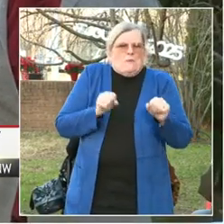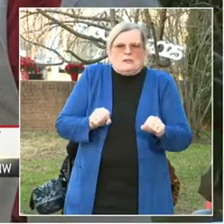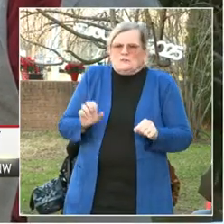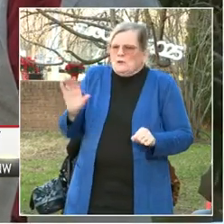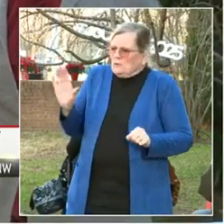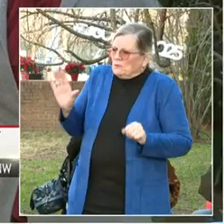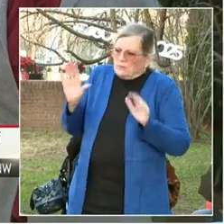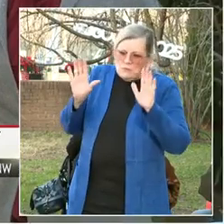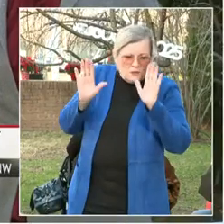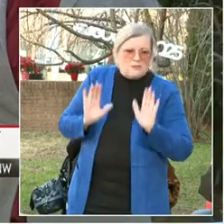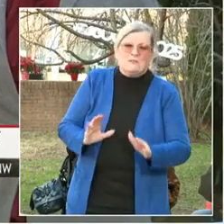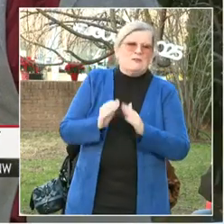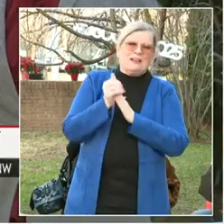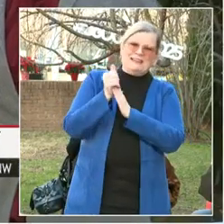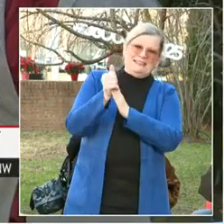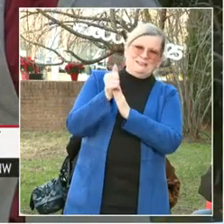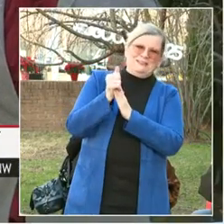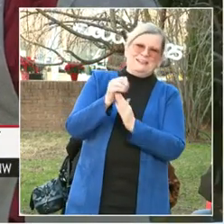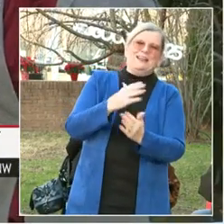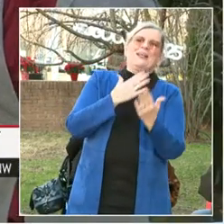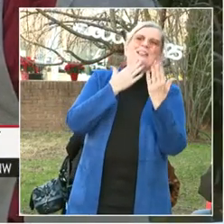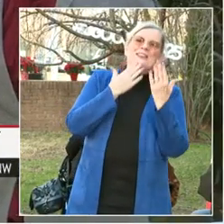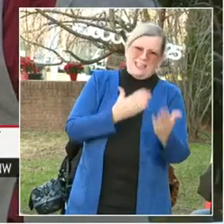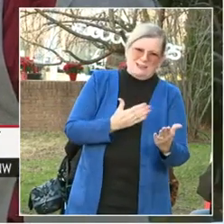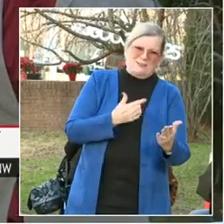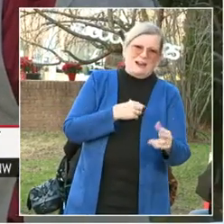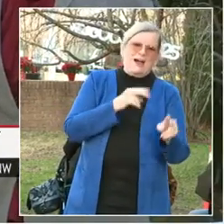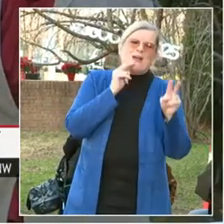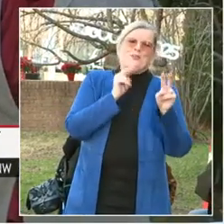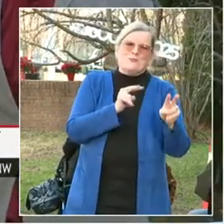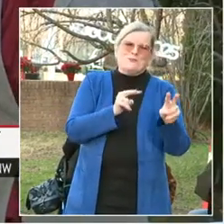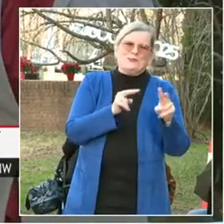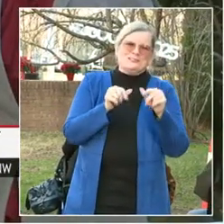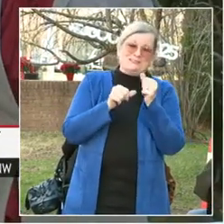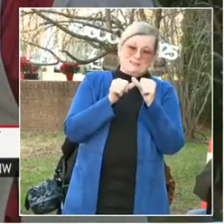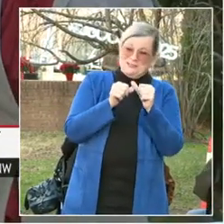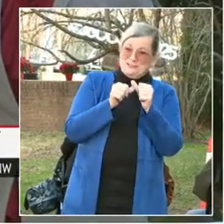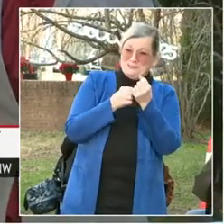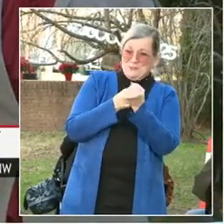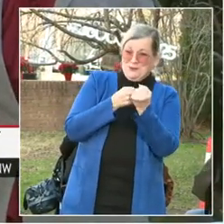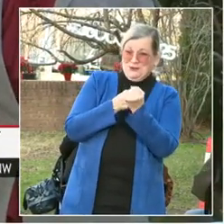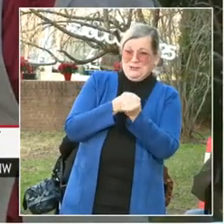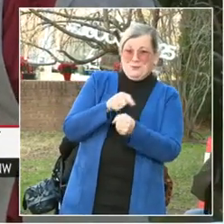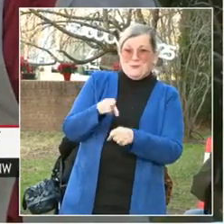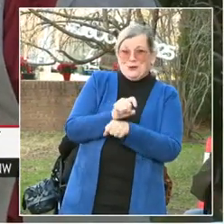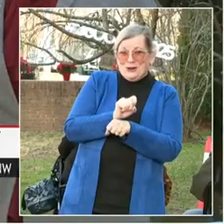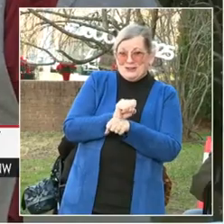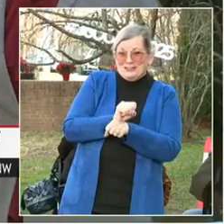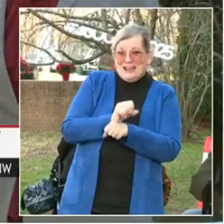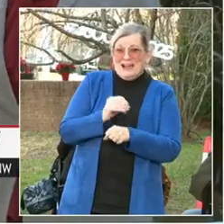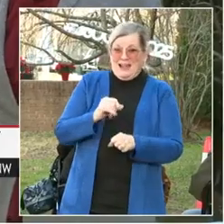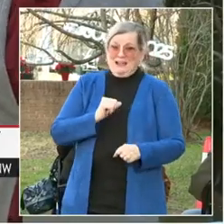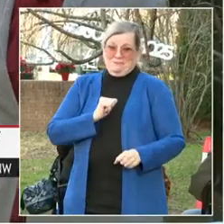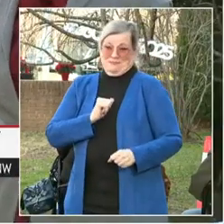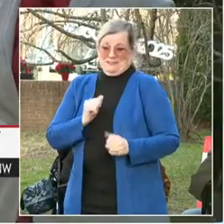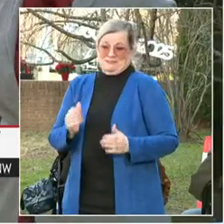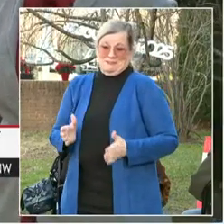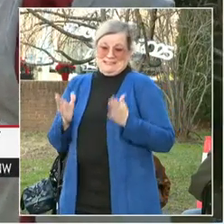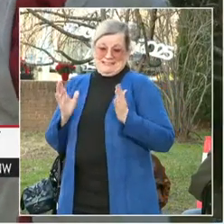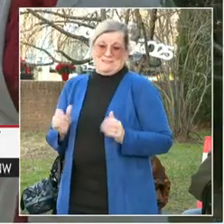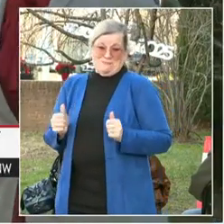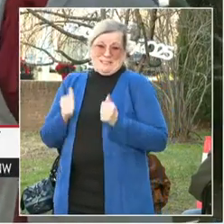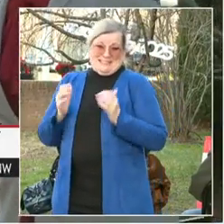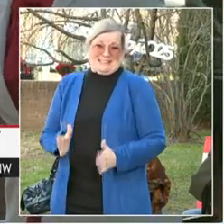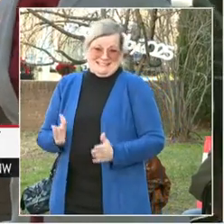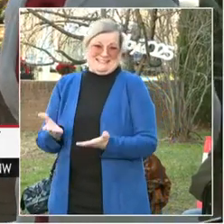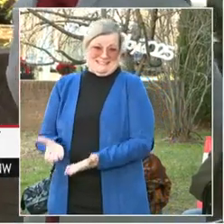you. I look forward to finding ways to support this critical work as a resident. And now I'd like to introduce Interim Director